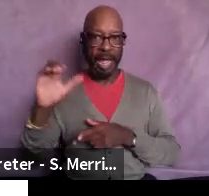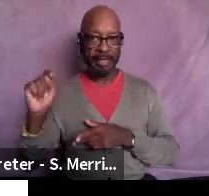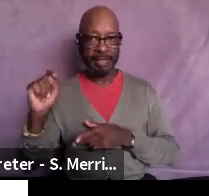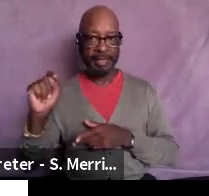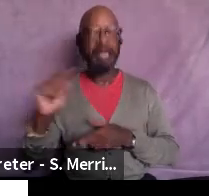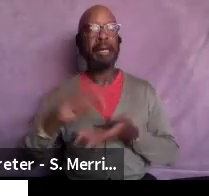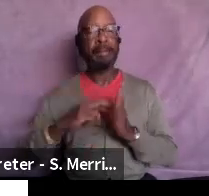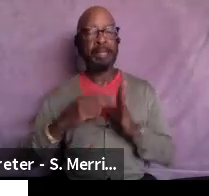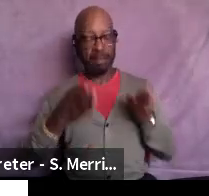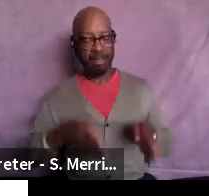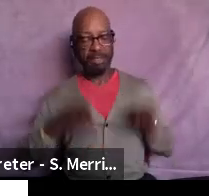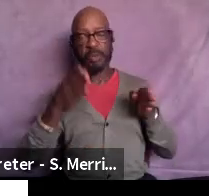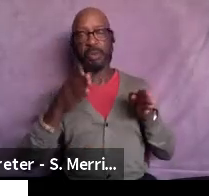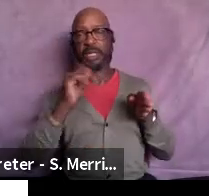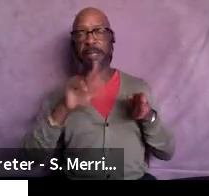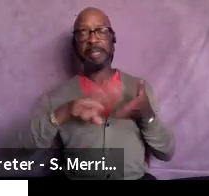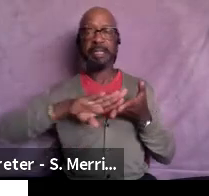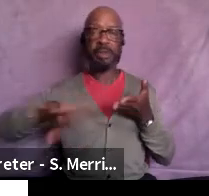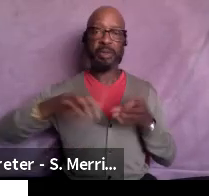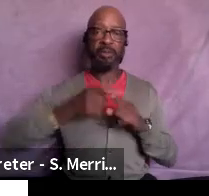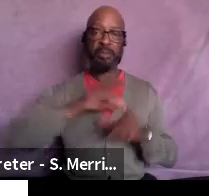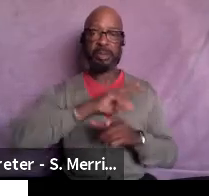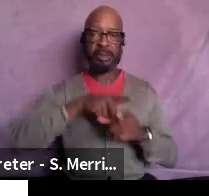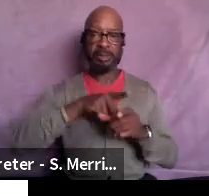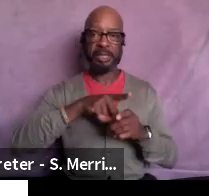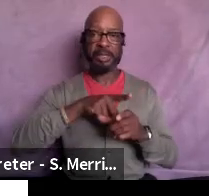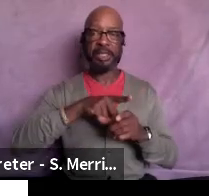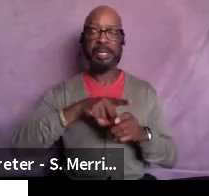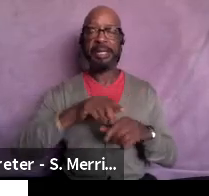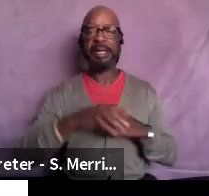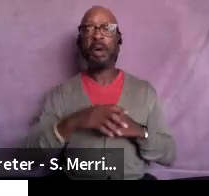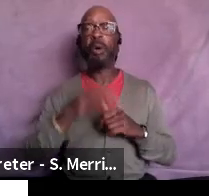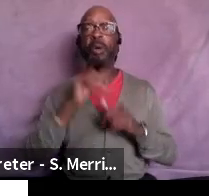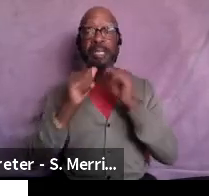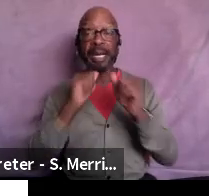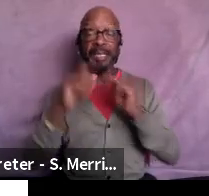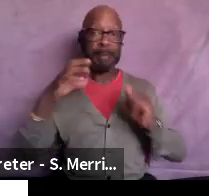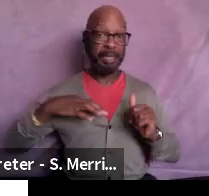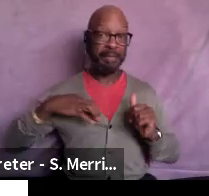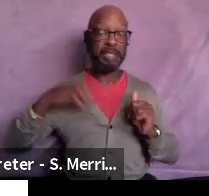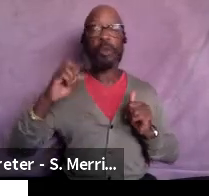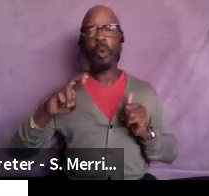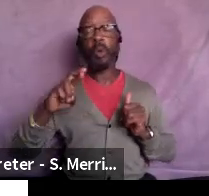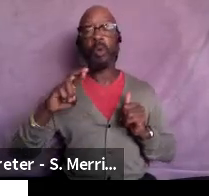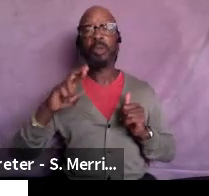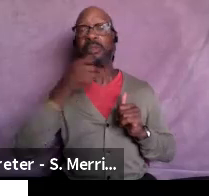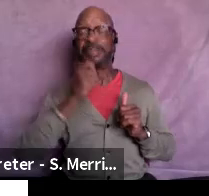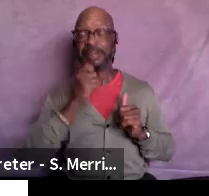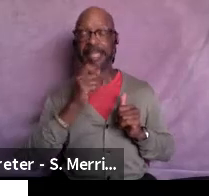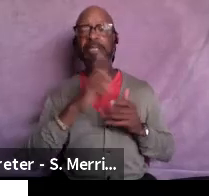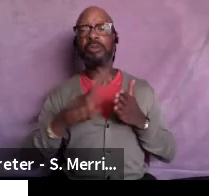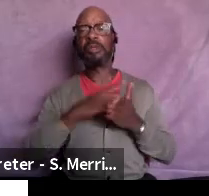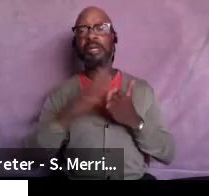be excluded from participation in, be denied the benefits of, or be subjected to discrimination on the